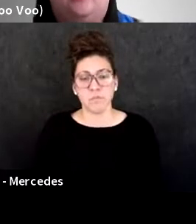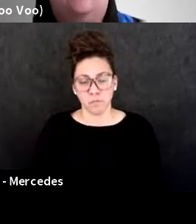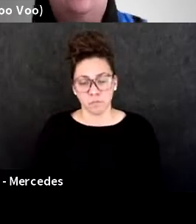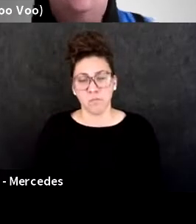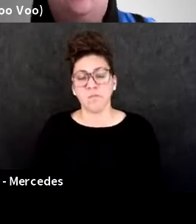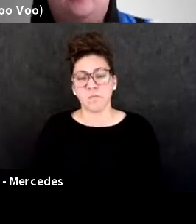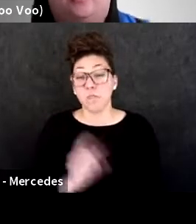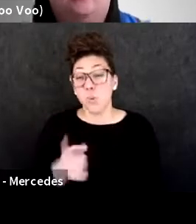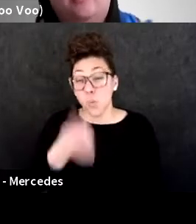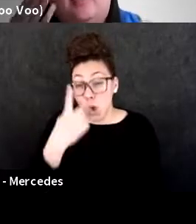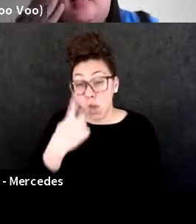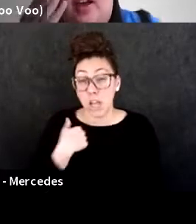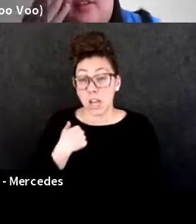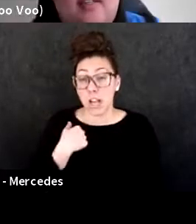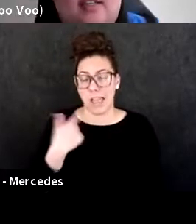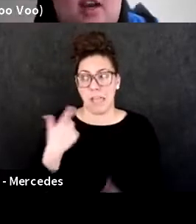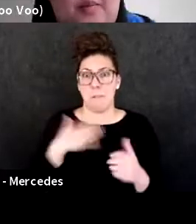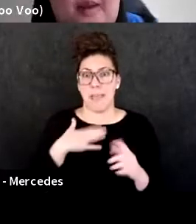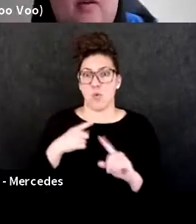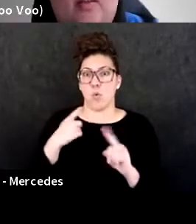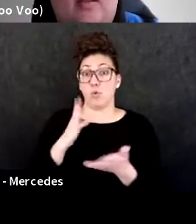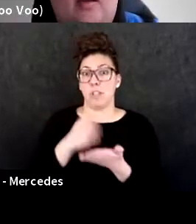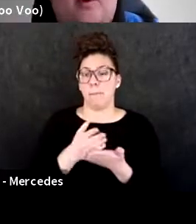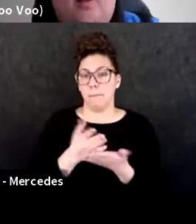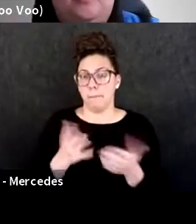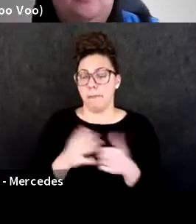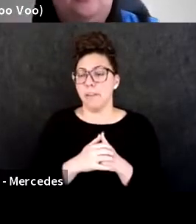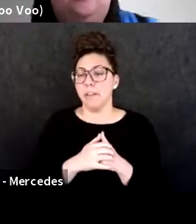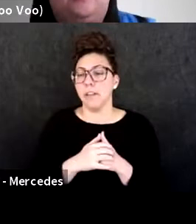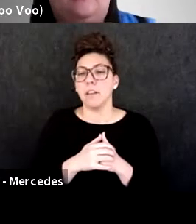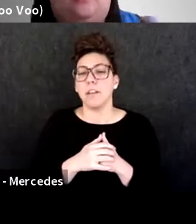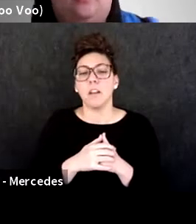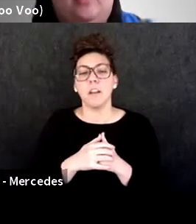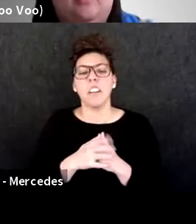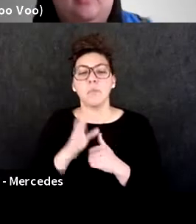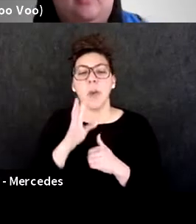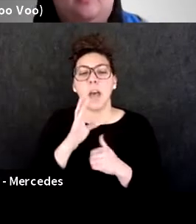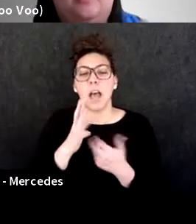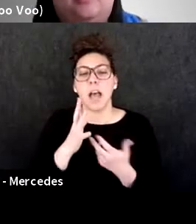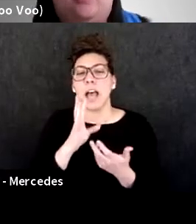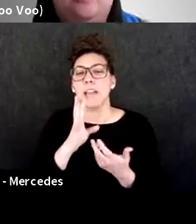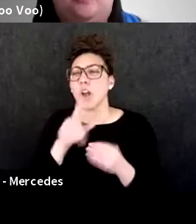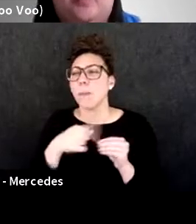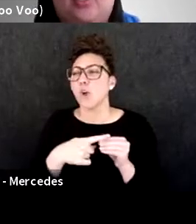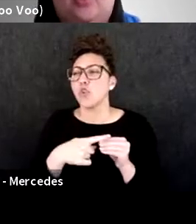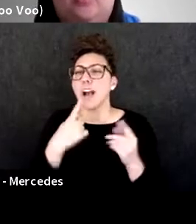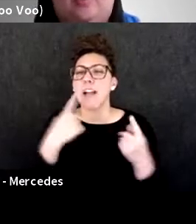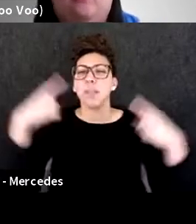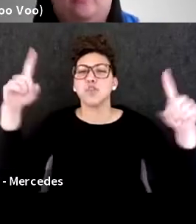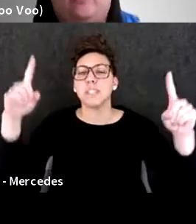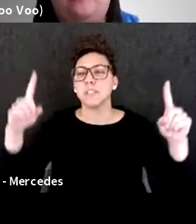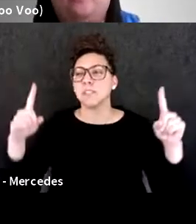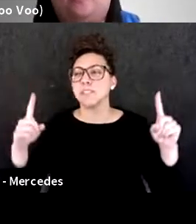tried to kind of stop doing as well, is I often talk about accomplishments in terms of a we, because I always want to make sure